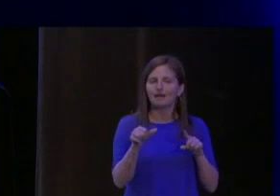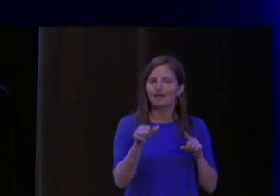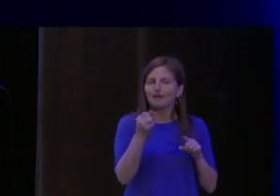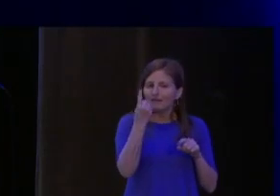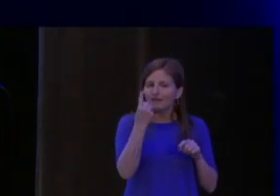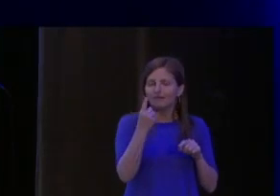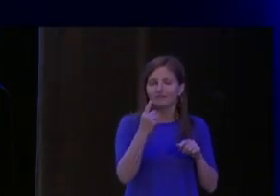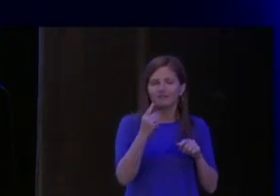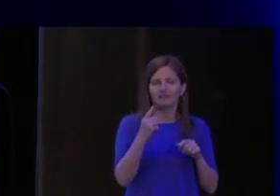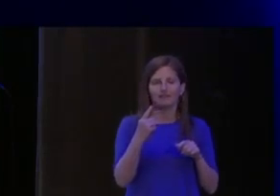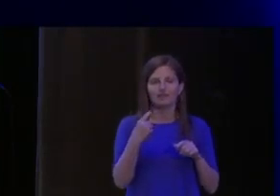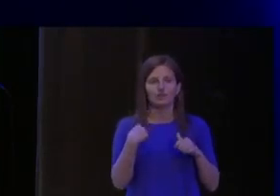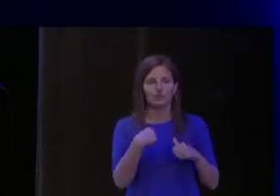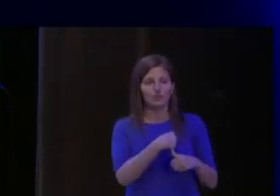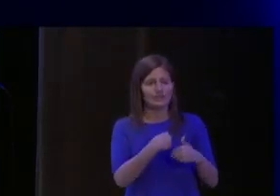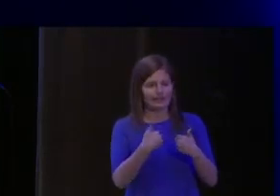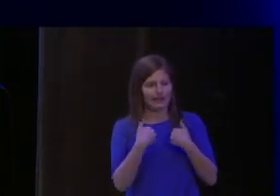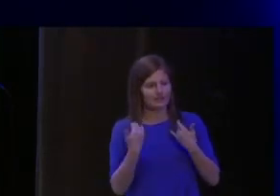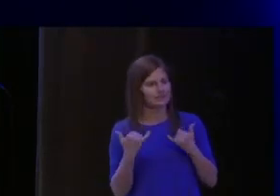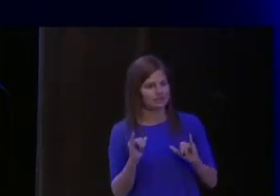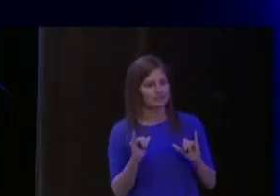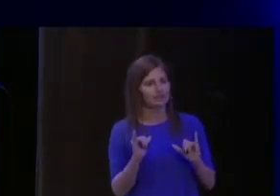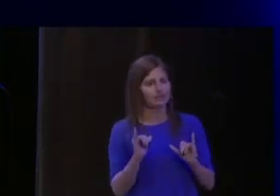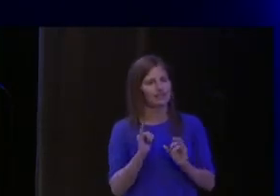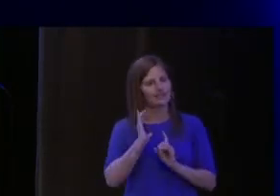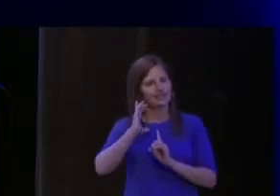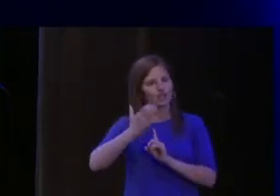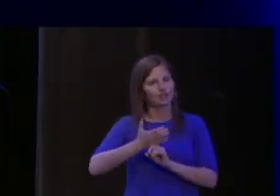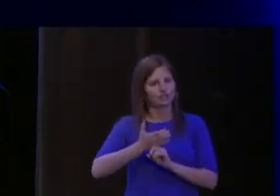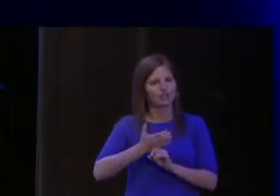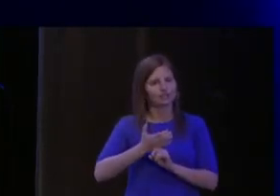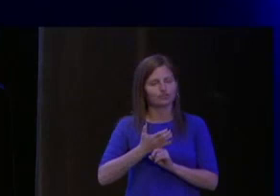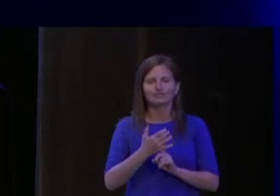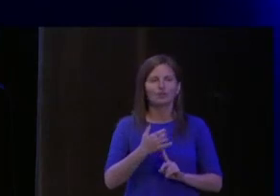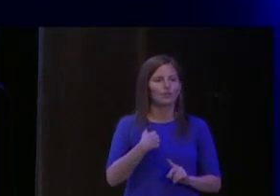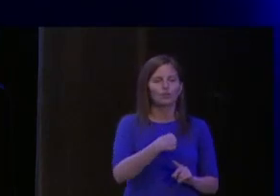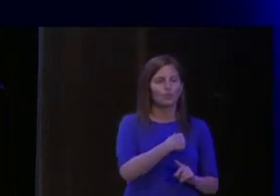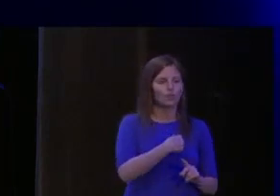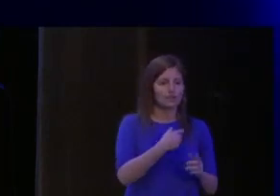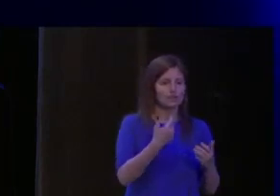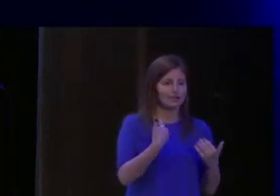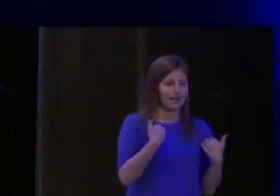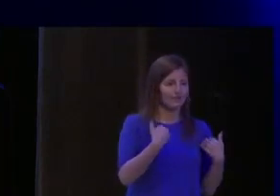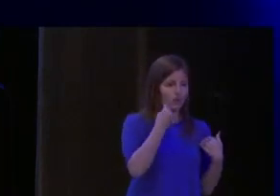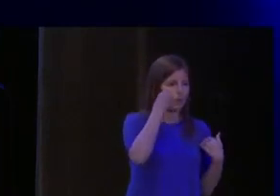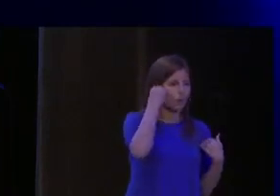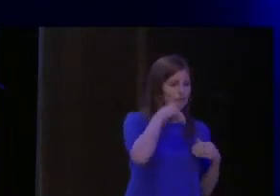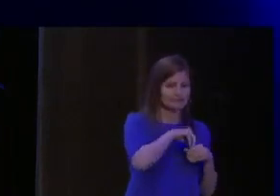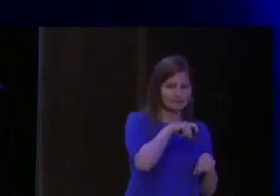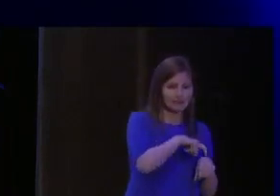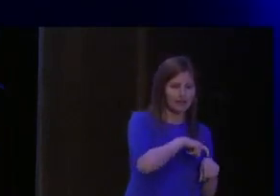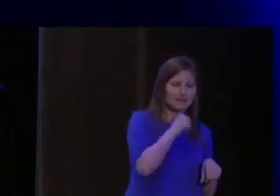denying that we have an incarnation, not denying that we have a home in time, but